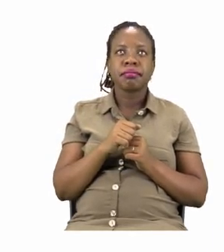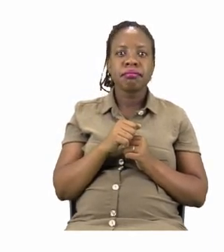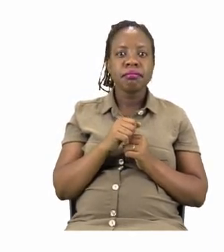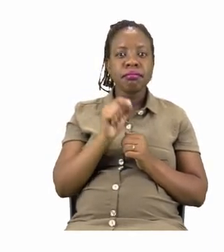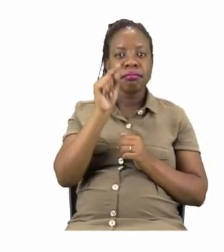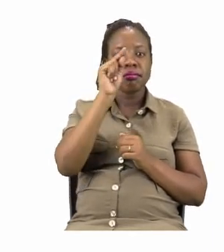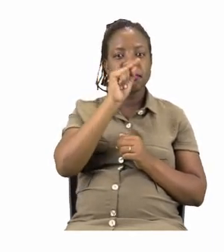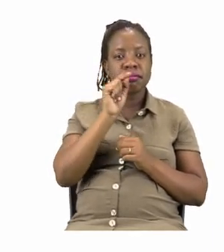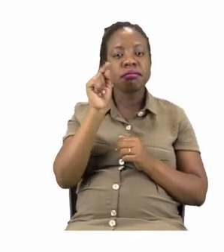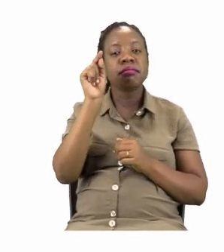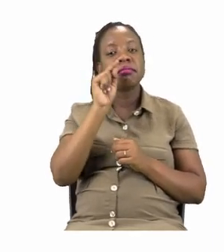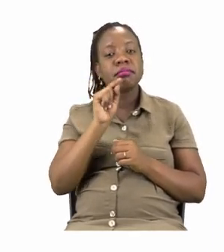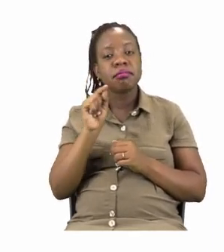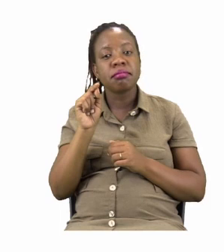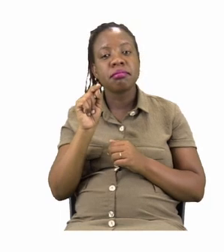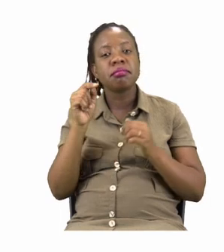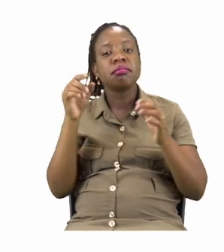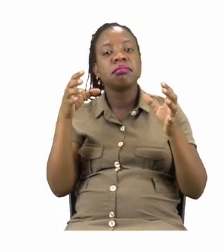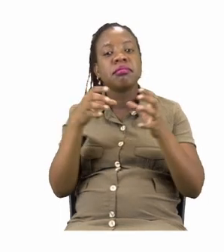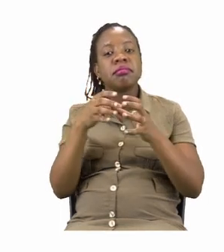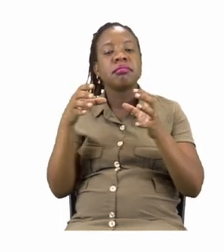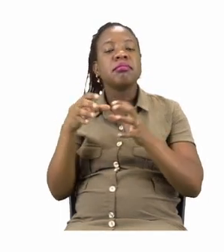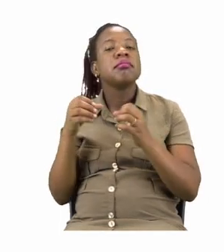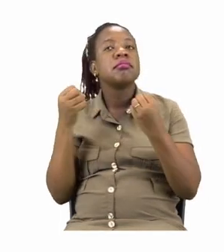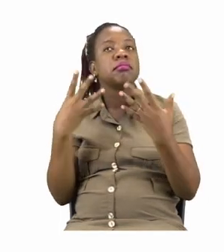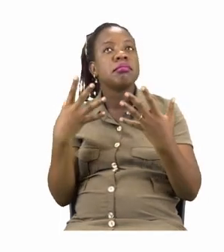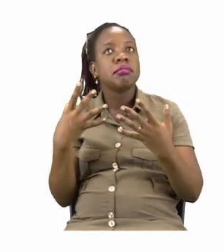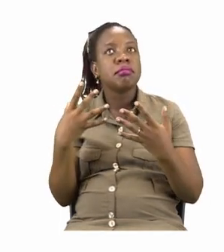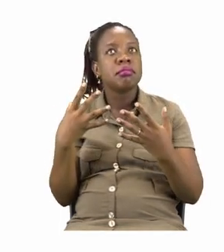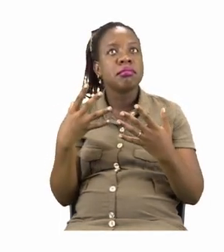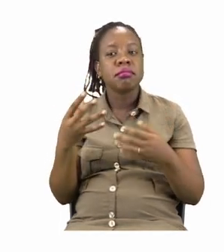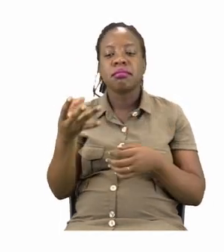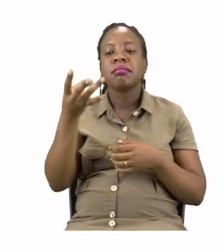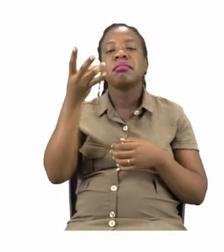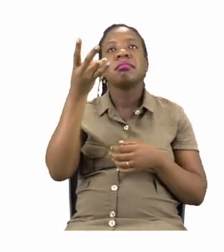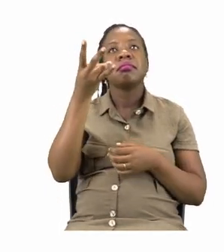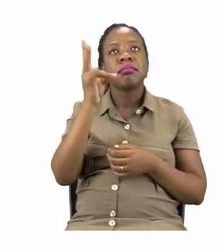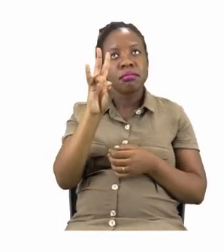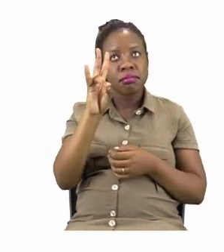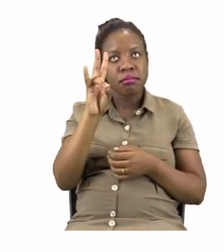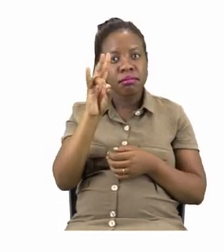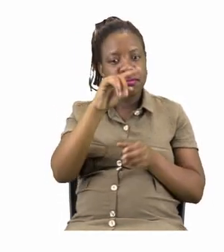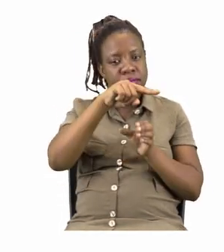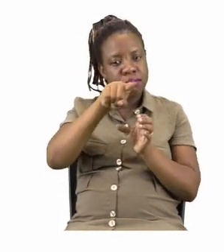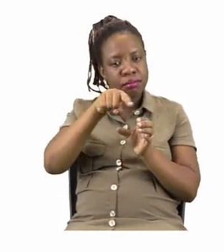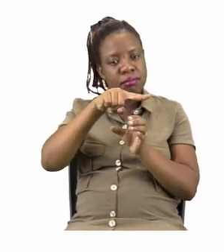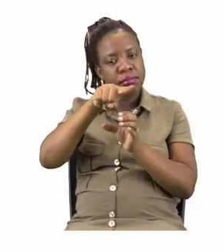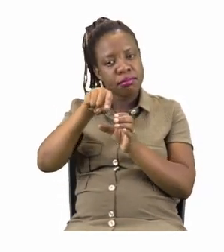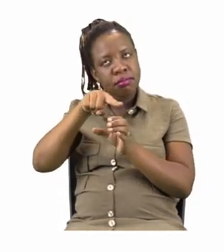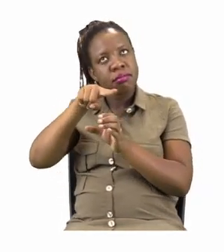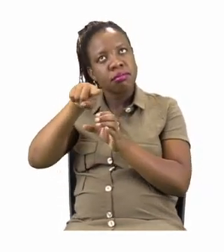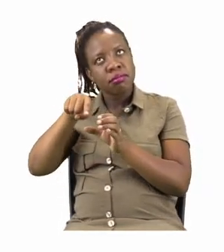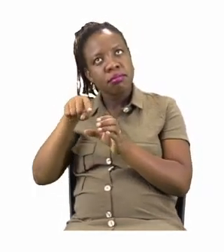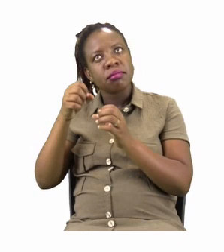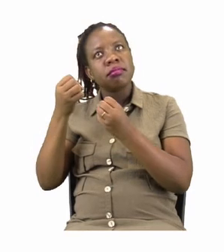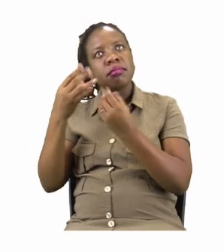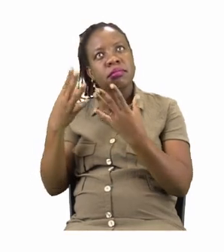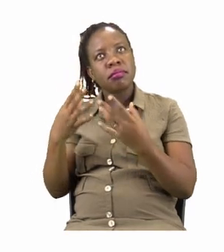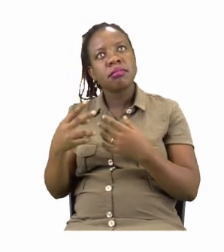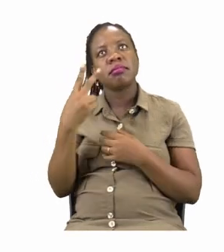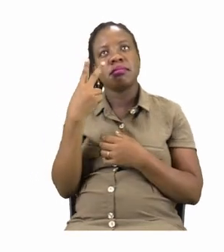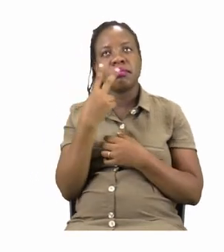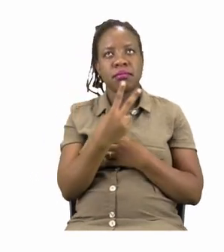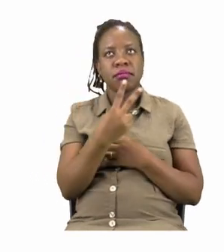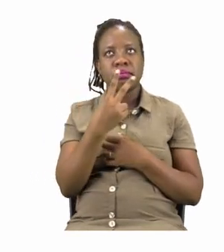make 7 groups of 2. Remember, 7 groups of